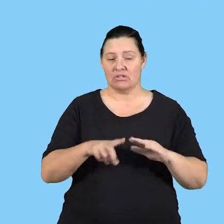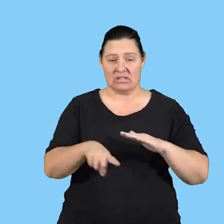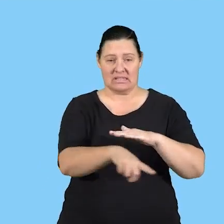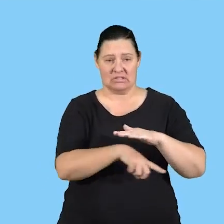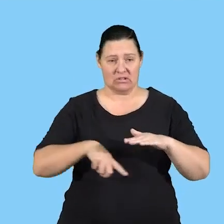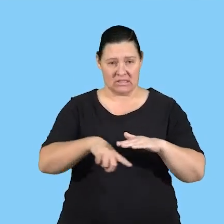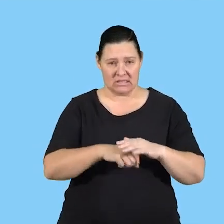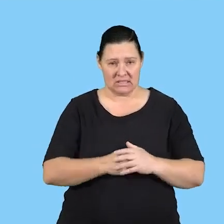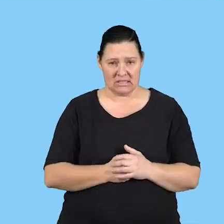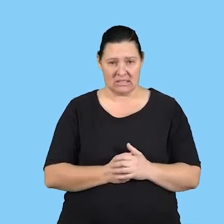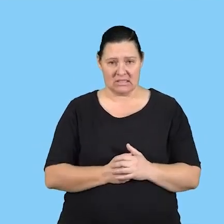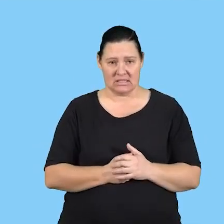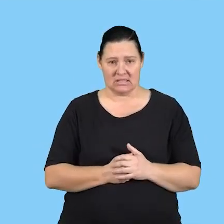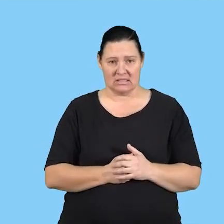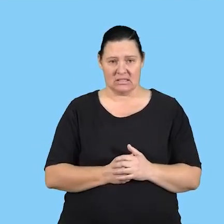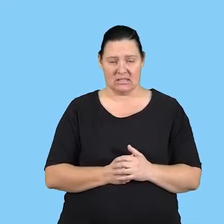districts,